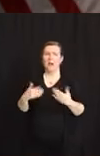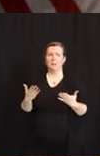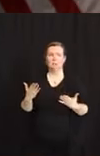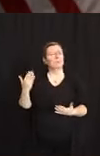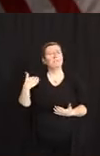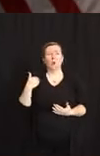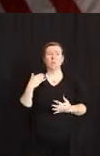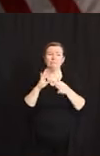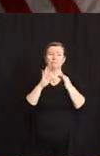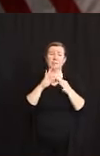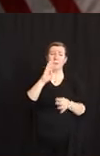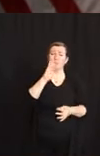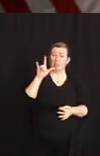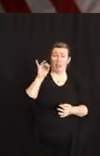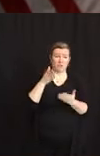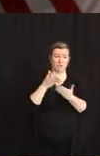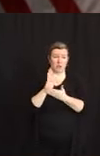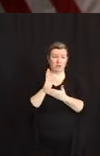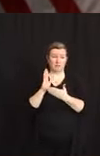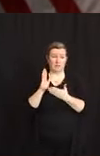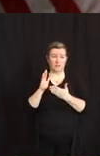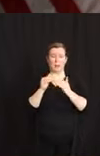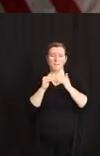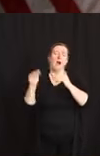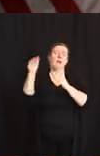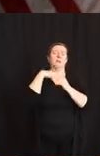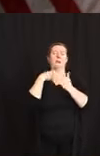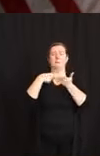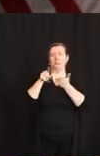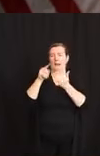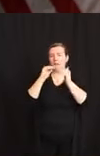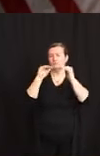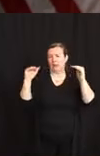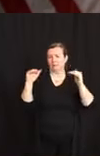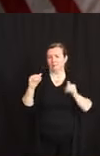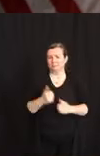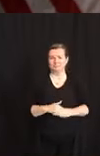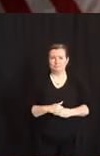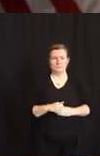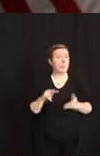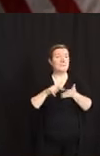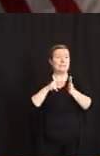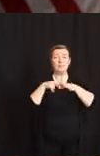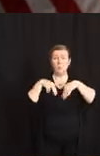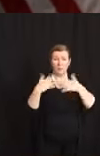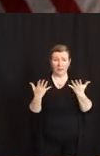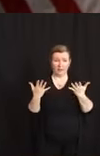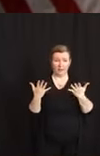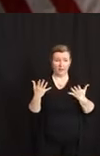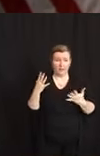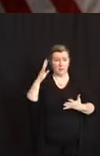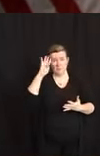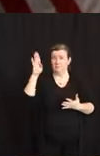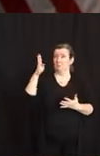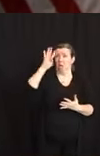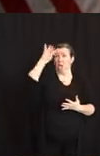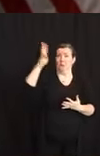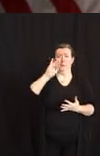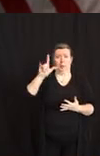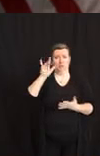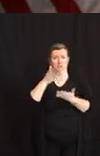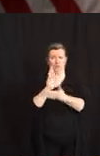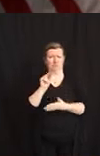above the Bill of Rights. What I meant was we got to do what we have to do to save lives here, and we'll continue to do that. Obviously, we